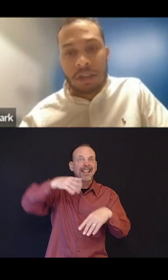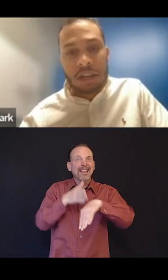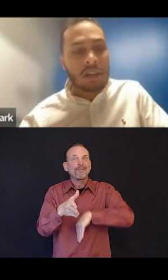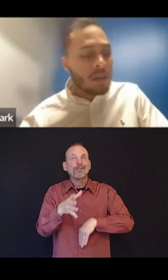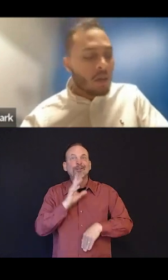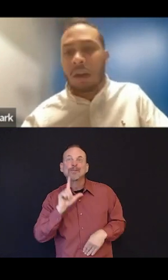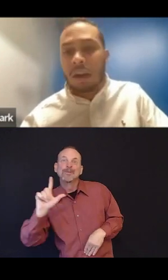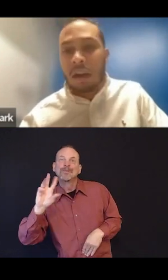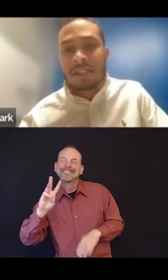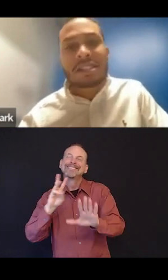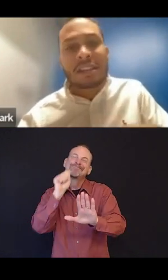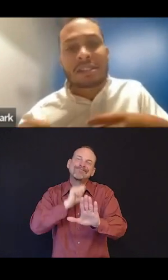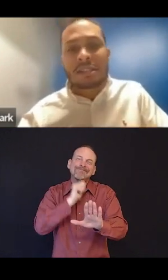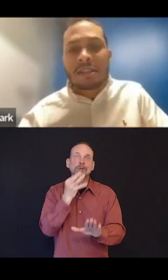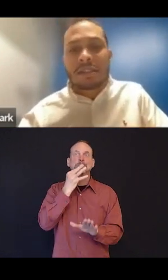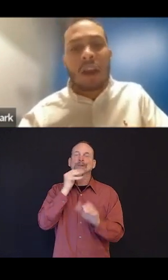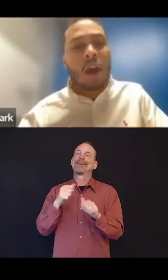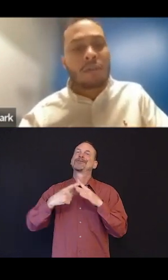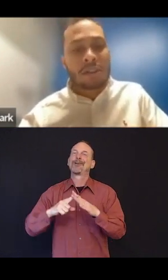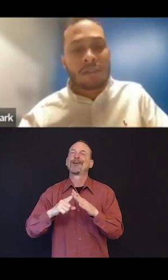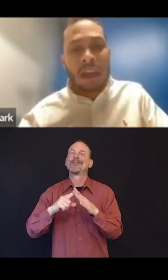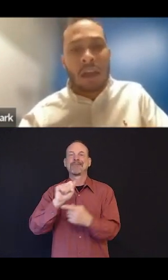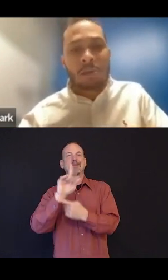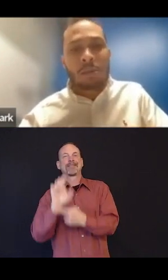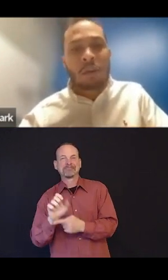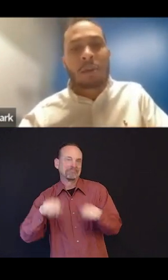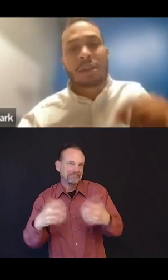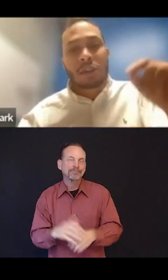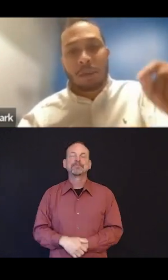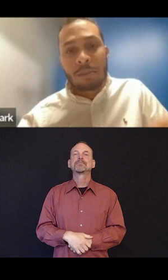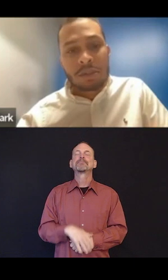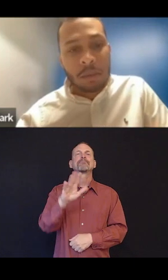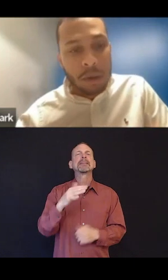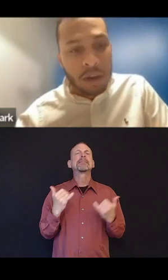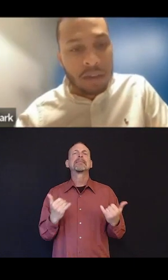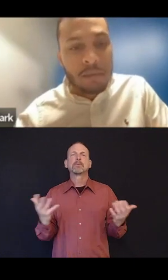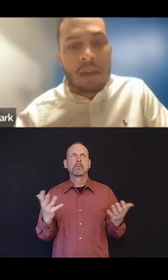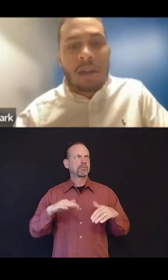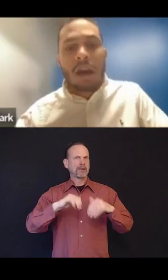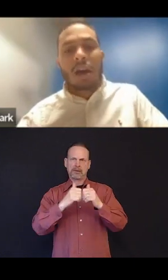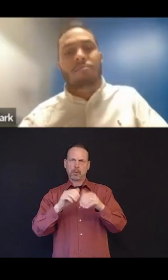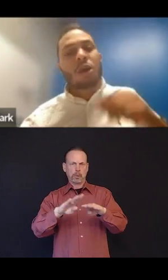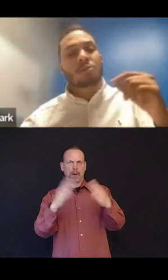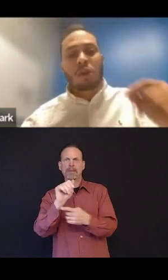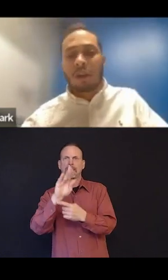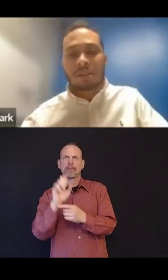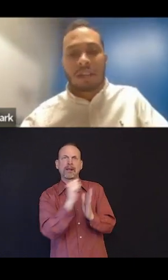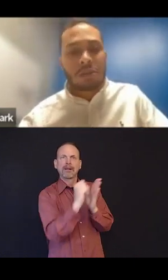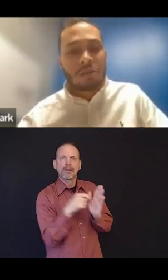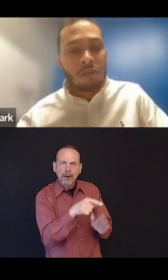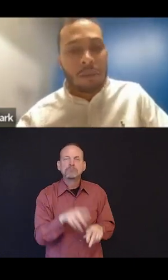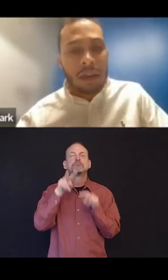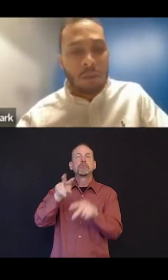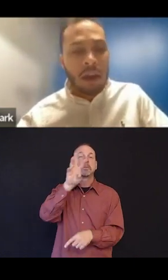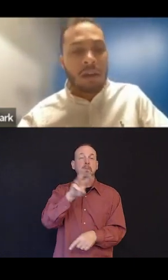information that you need on the states that offer different ABLE programs, and you'll be able to compare them. Most programs